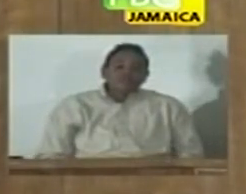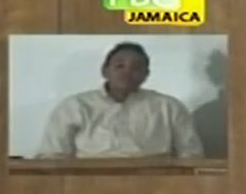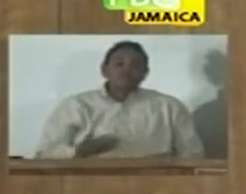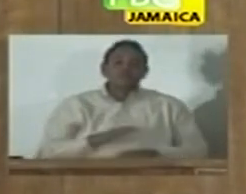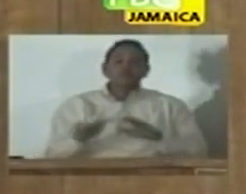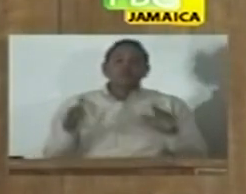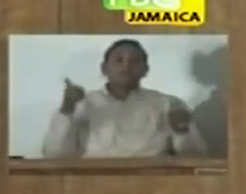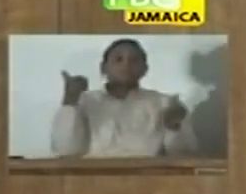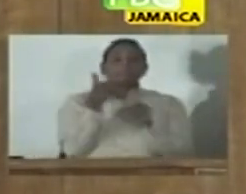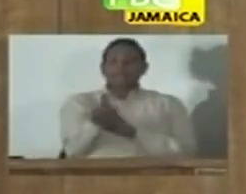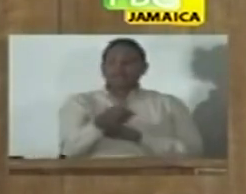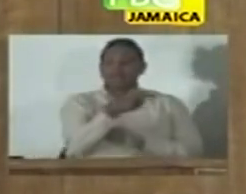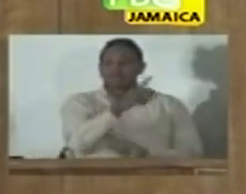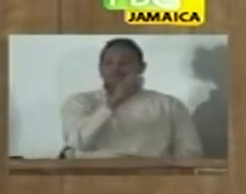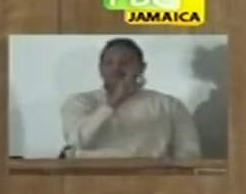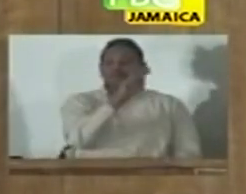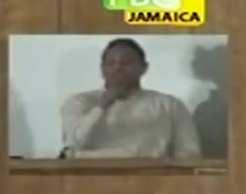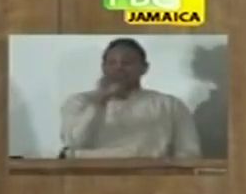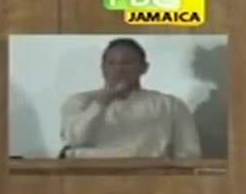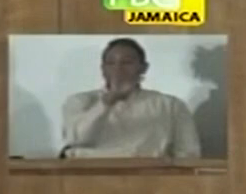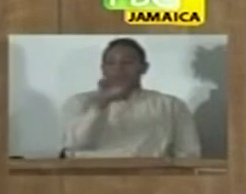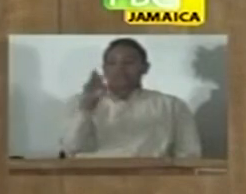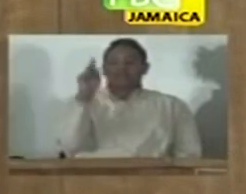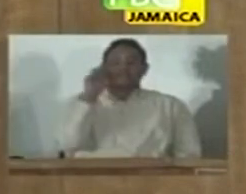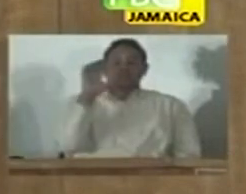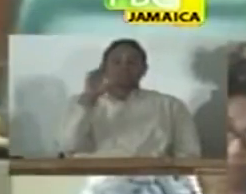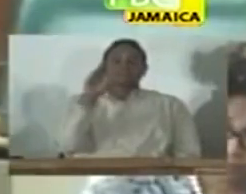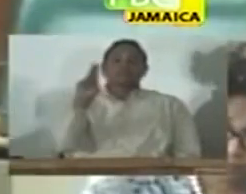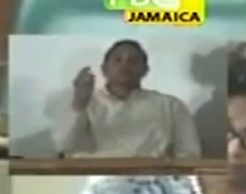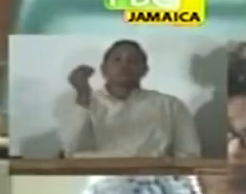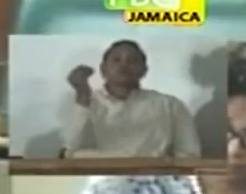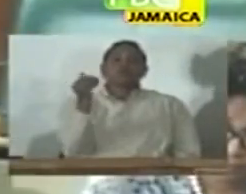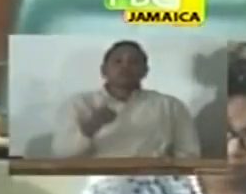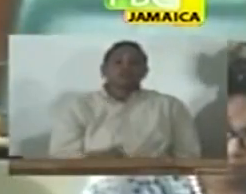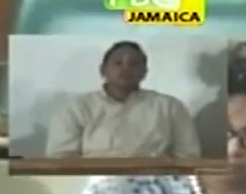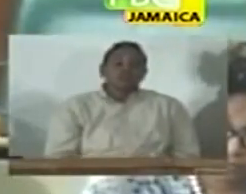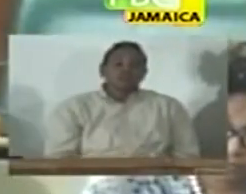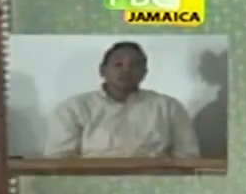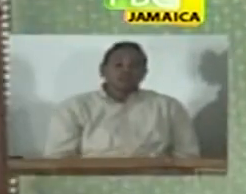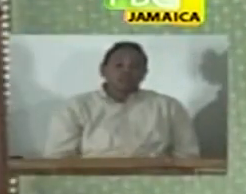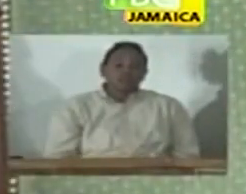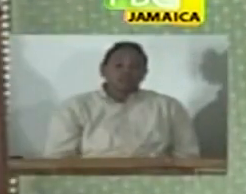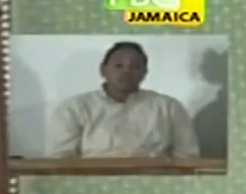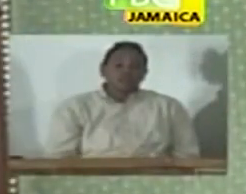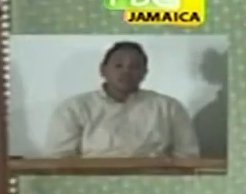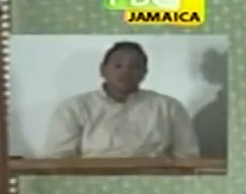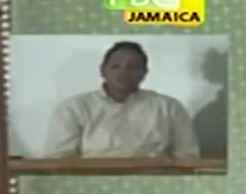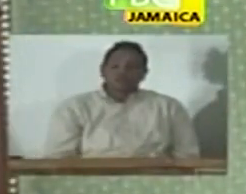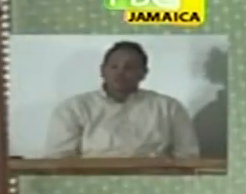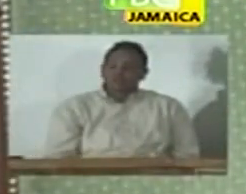Doreen Miller for the President. CMU money. Mr. President. Senator Brown. Yes.